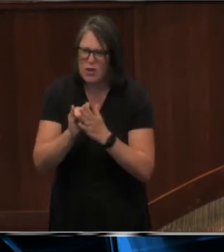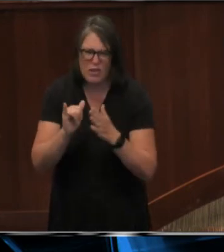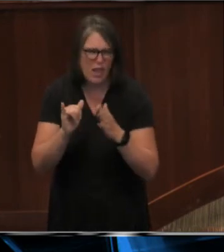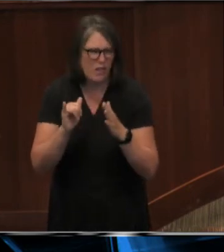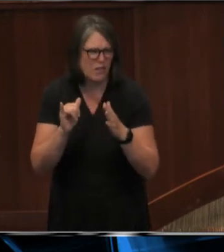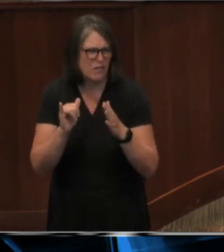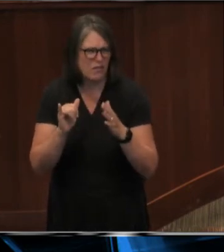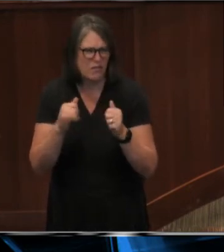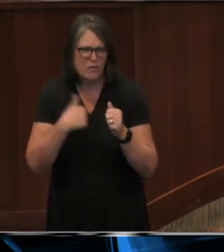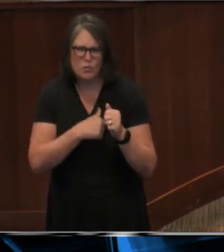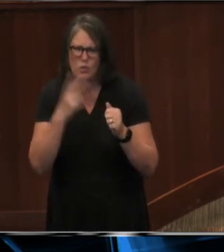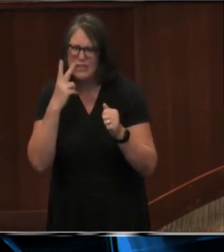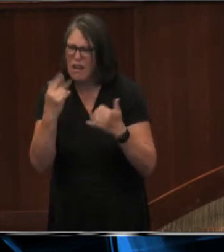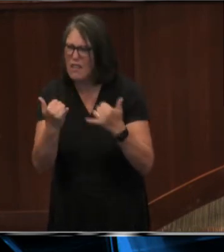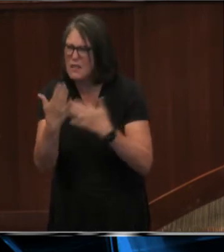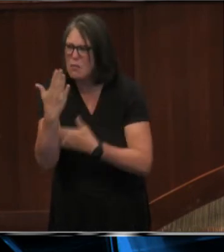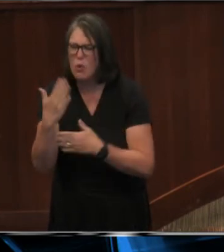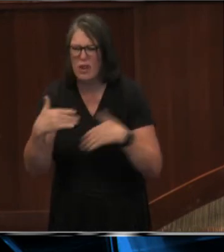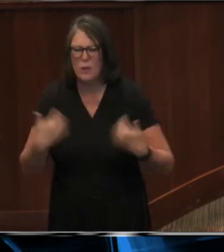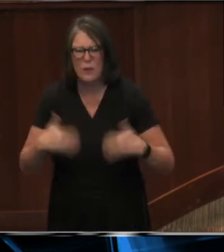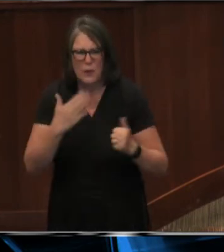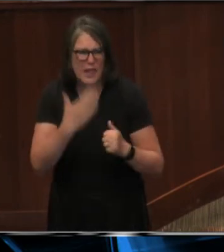to thank them as well. Thank you.